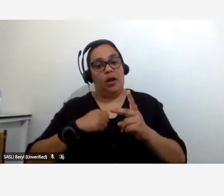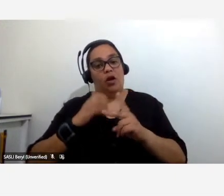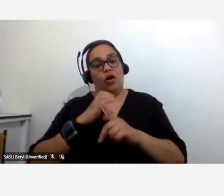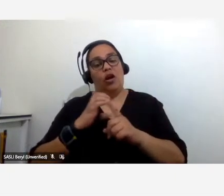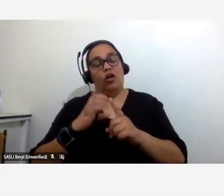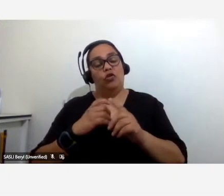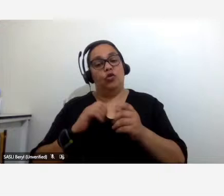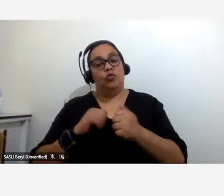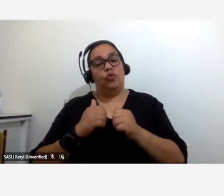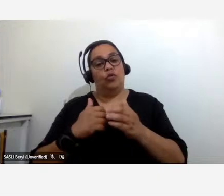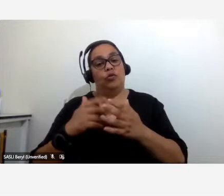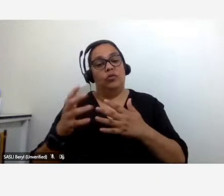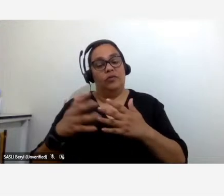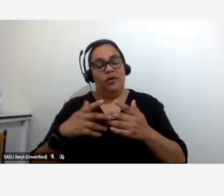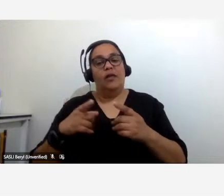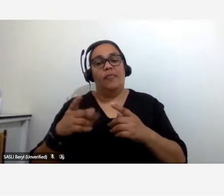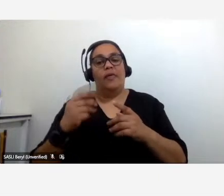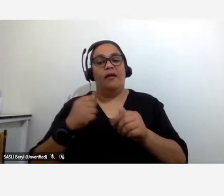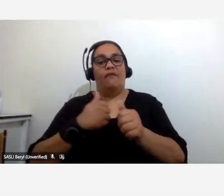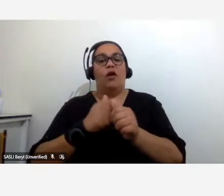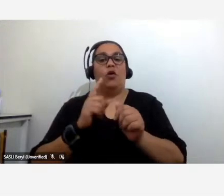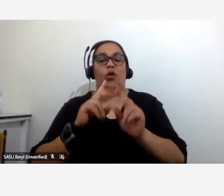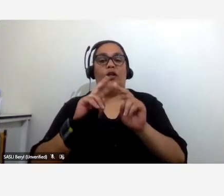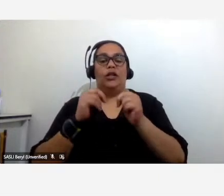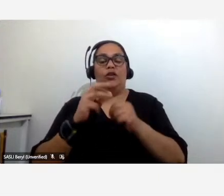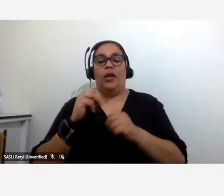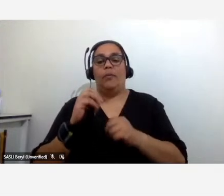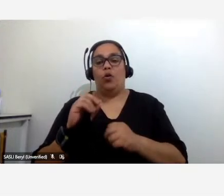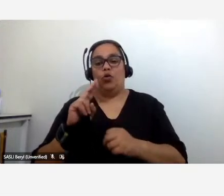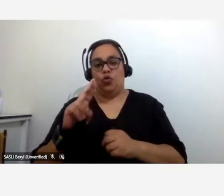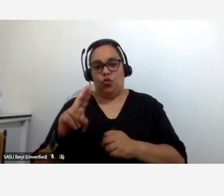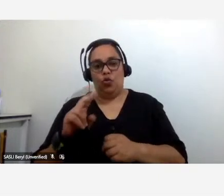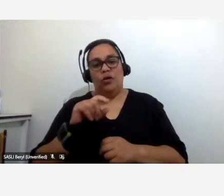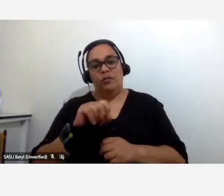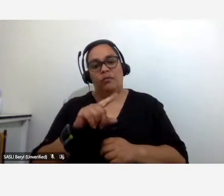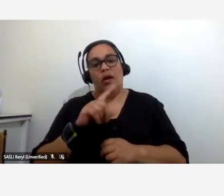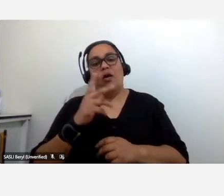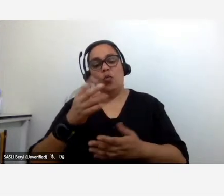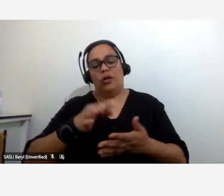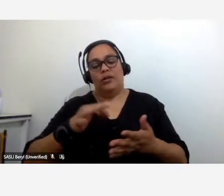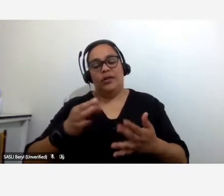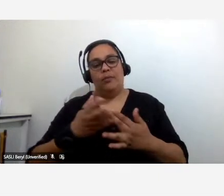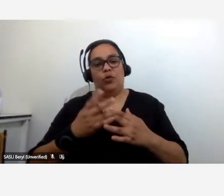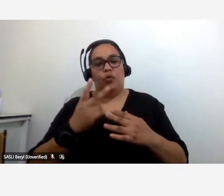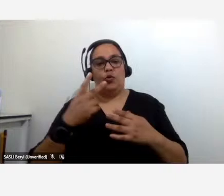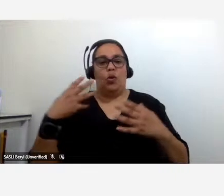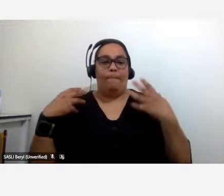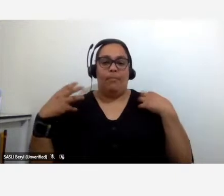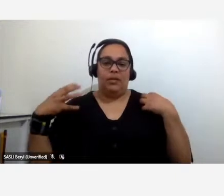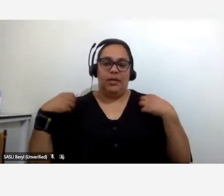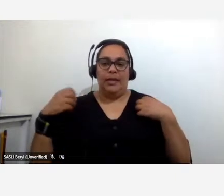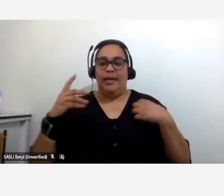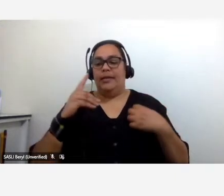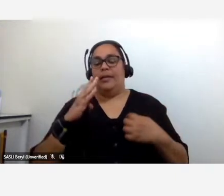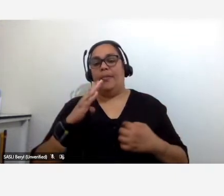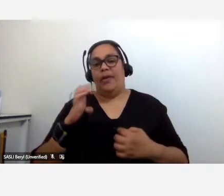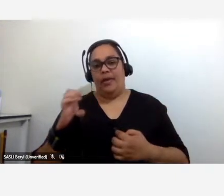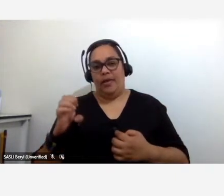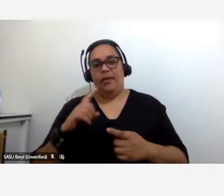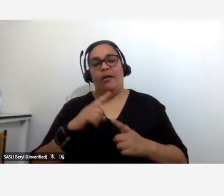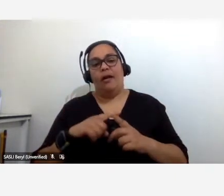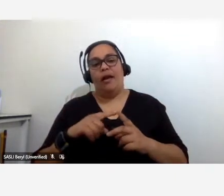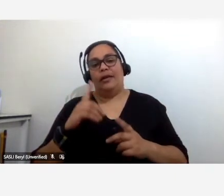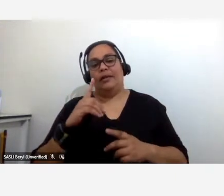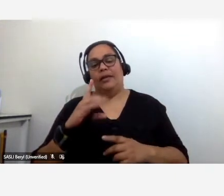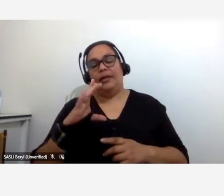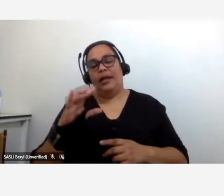Affairs and Sport, we also follow the National Memorandum of Understanding that has been signed between the 2 ministers of DBE and